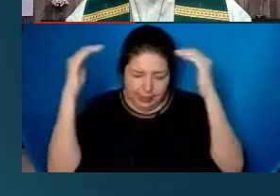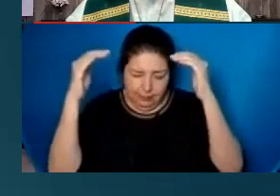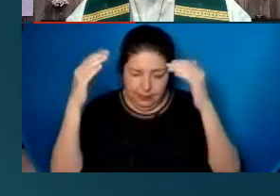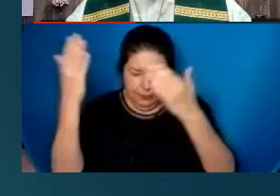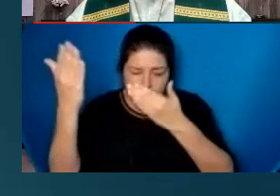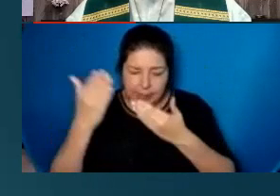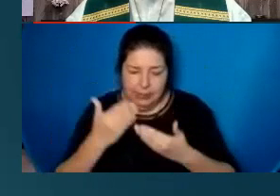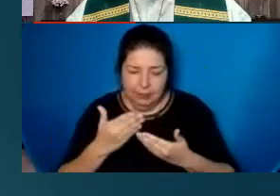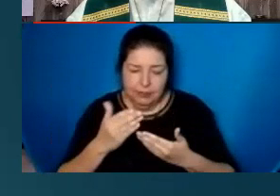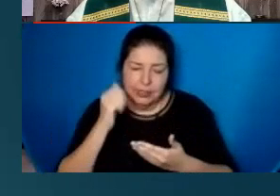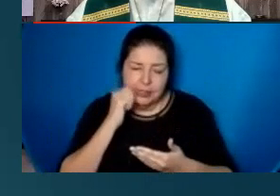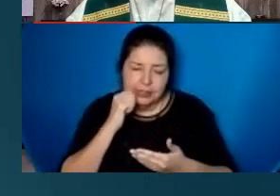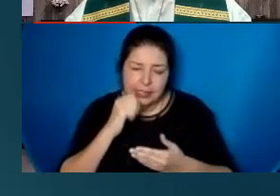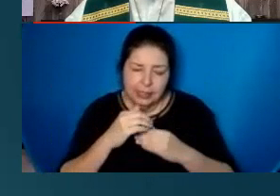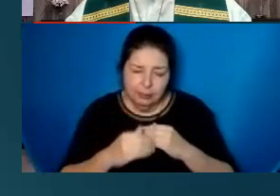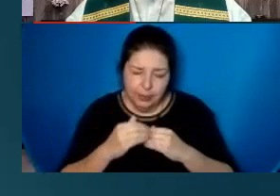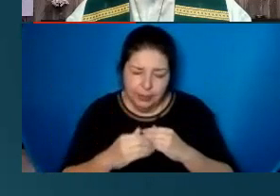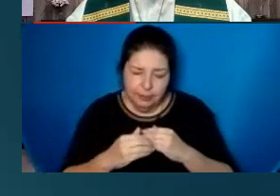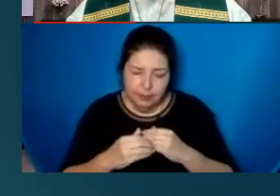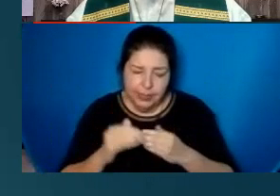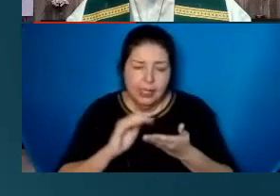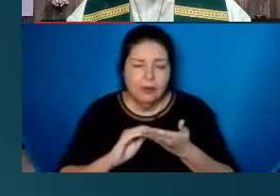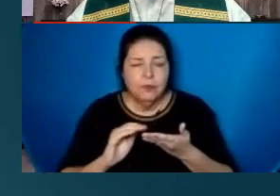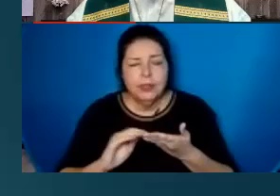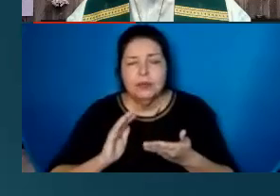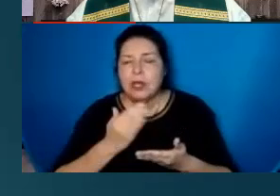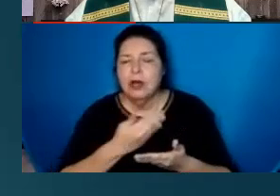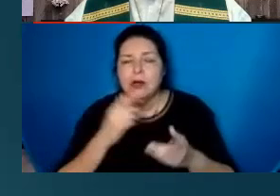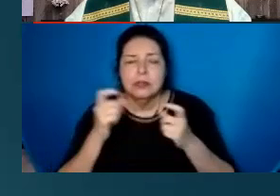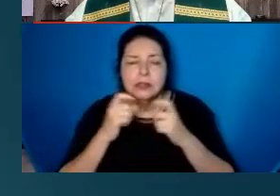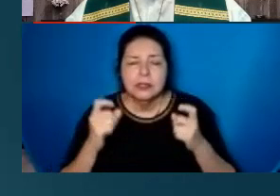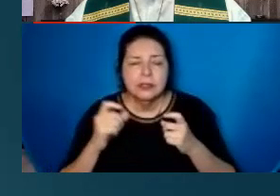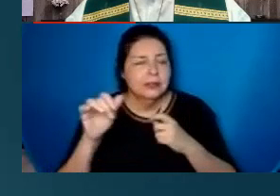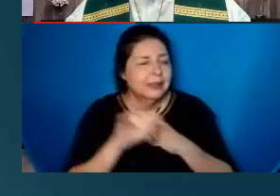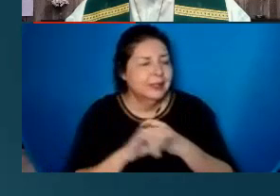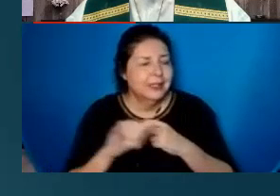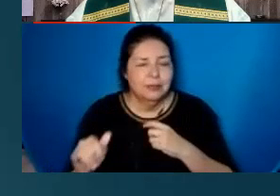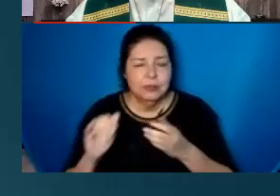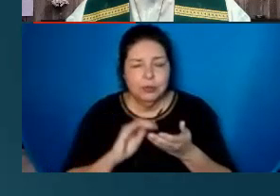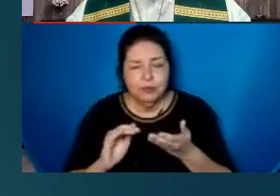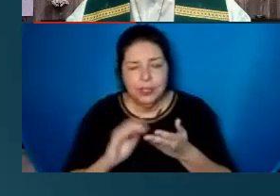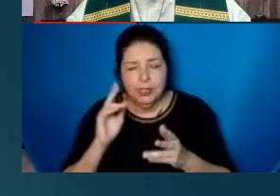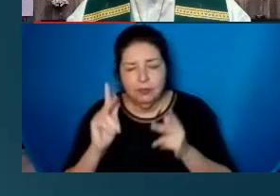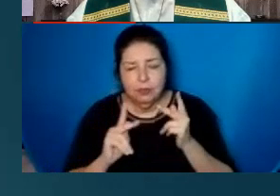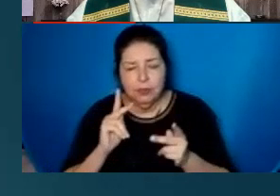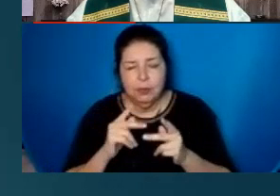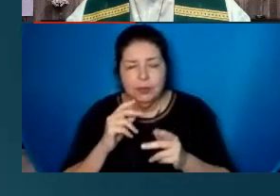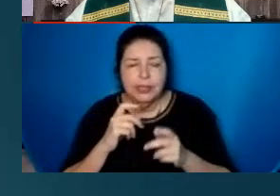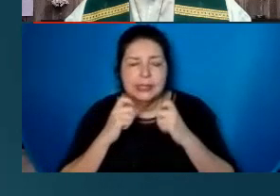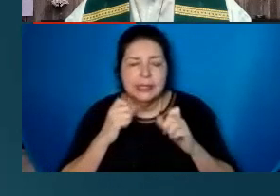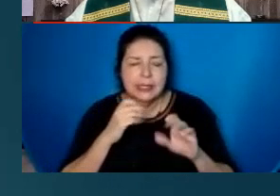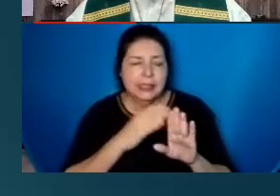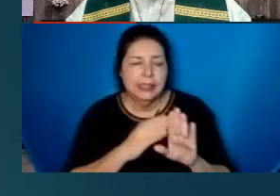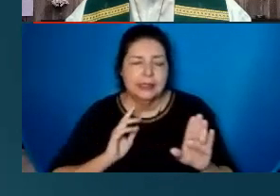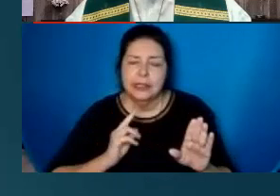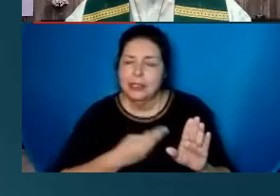give us this day our daily bread, and forgive us our trespasses, as we forgive those who trespass against us.